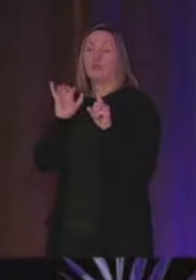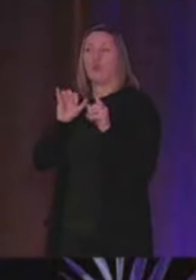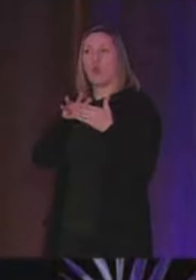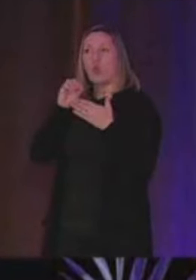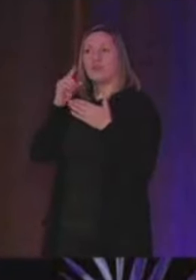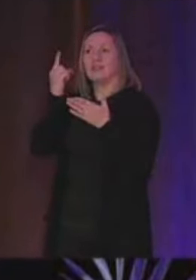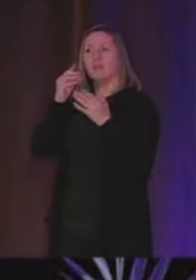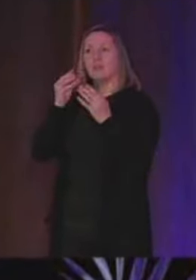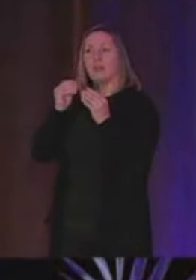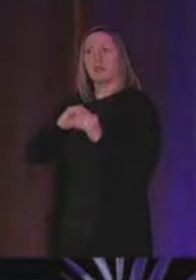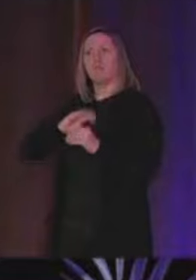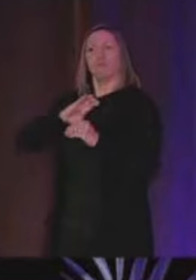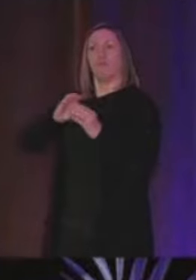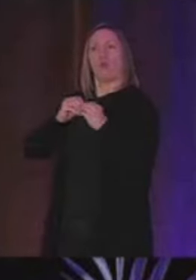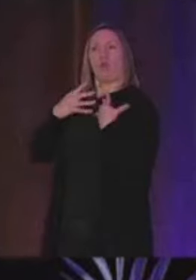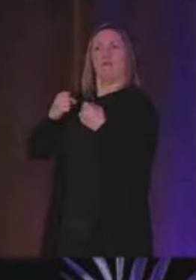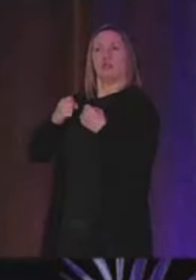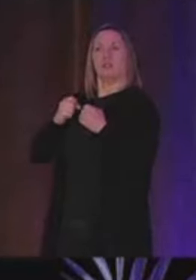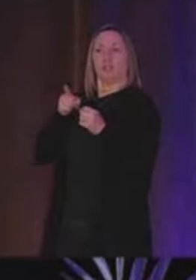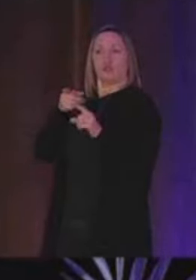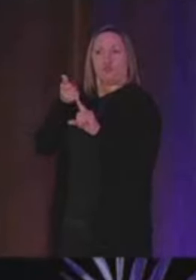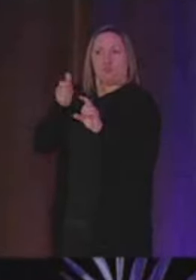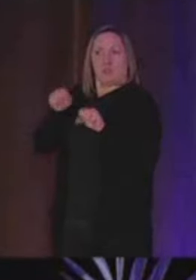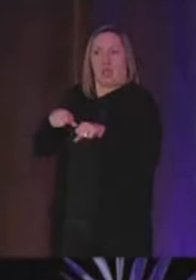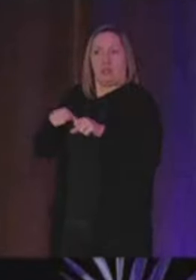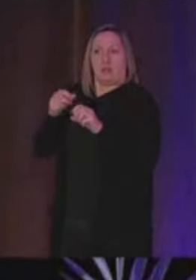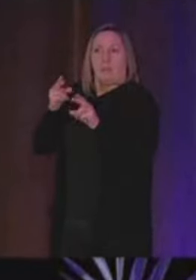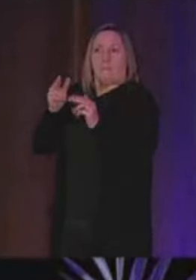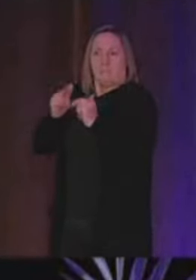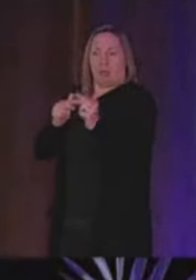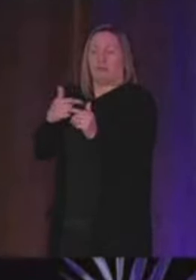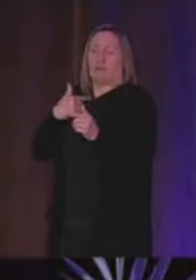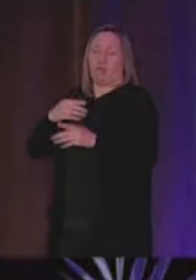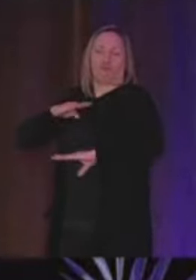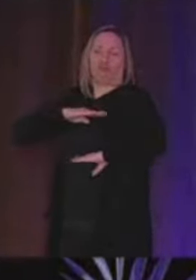more confidence in building this, then I'm happy.